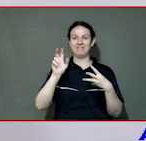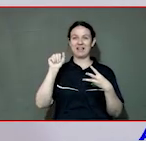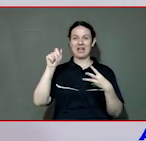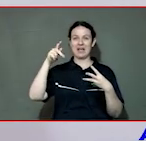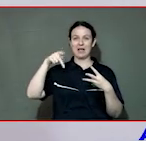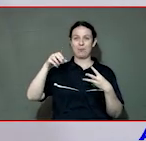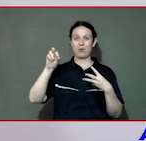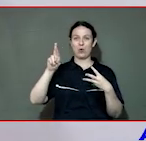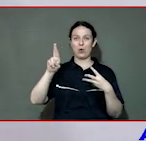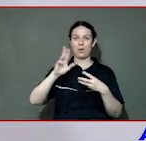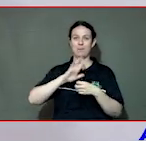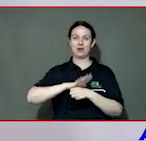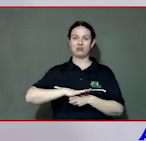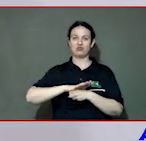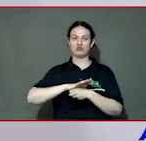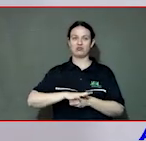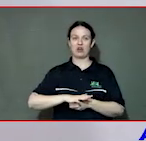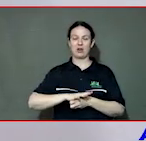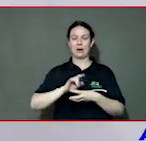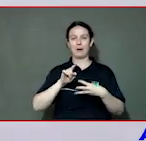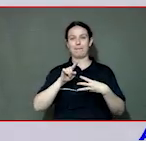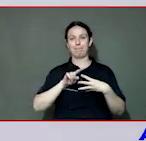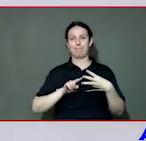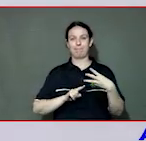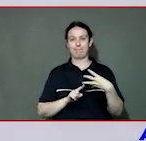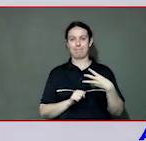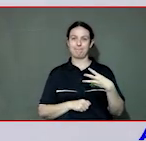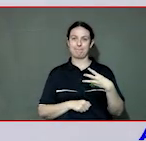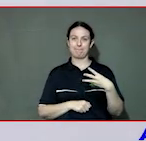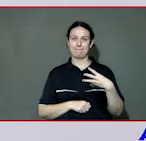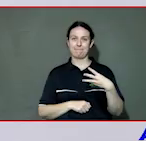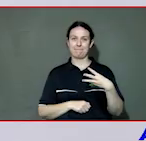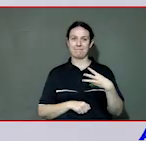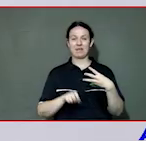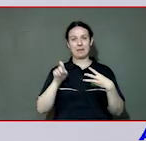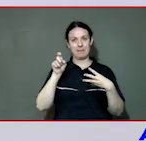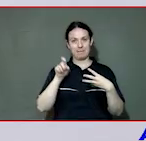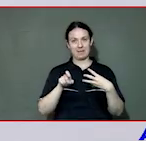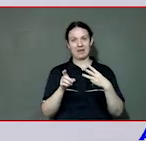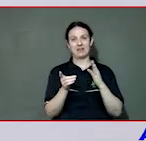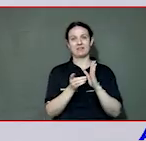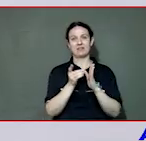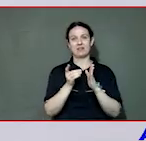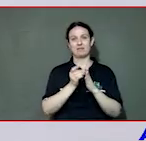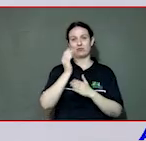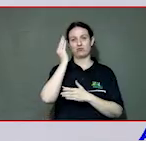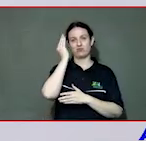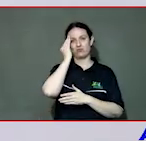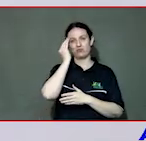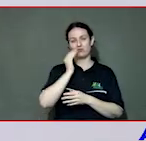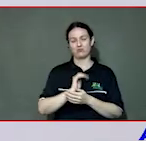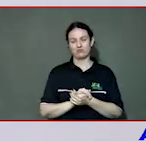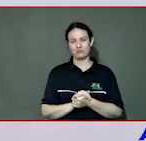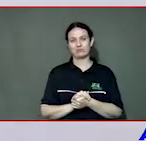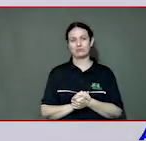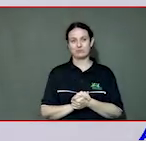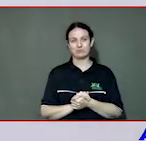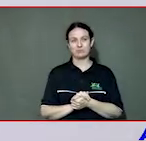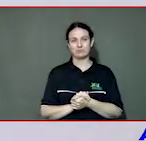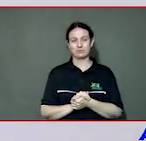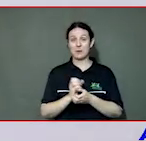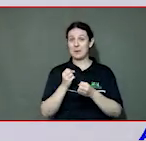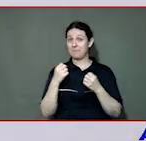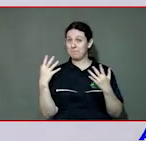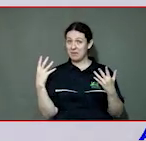pressure. So please make sure that is the definitions you have to know. There's a lot of